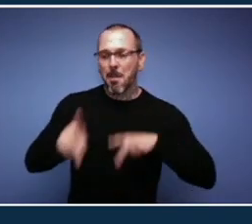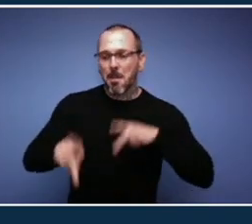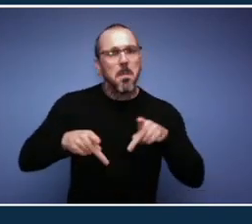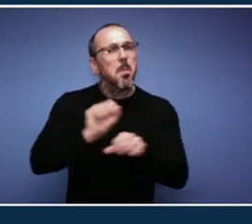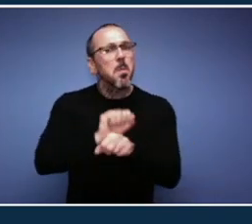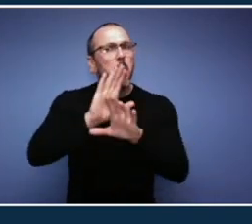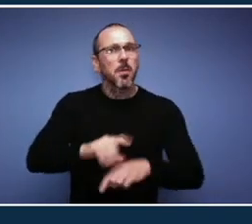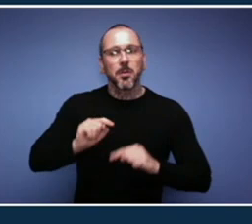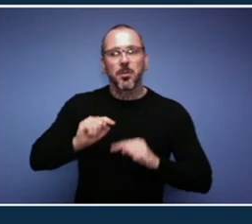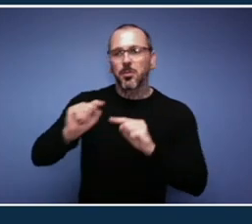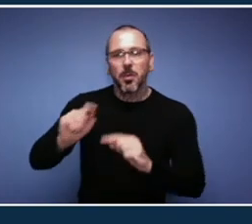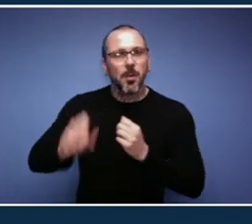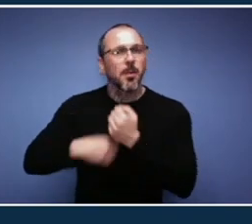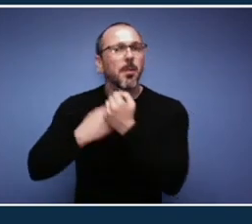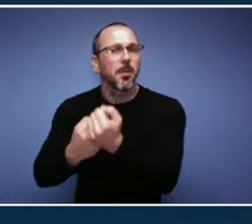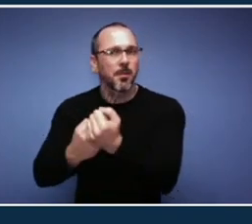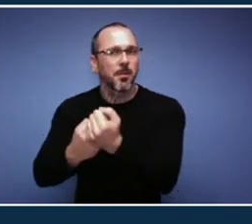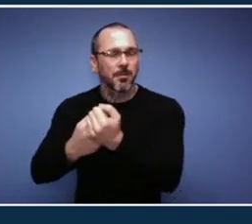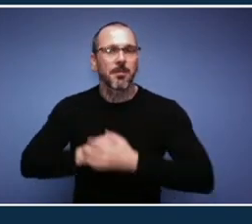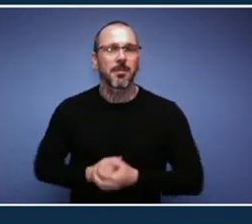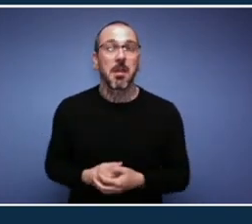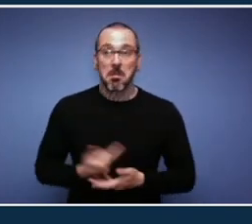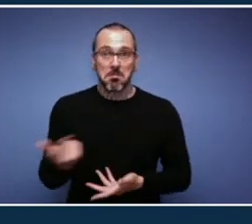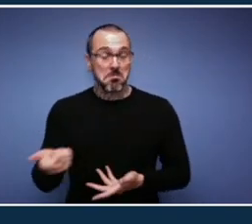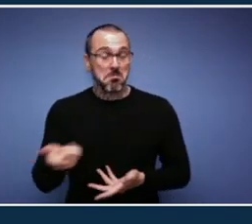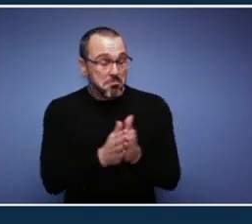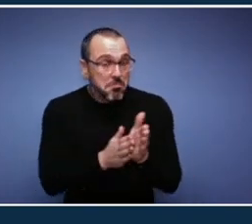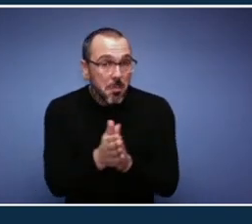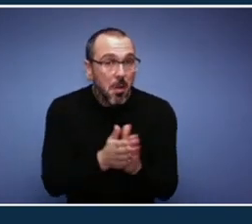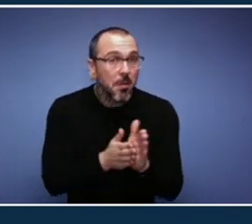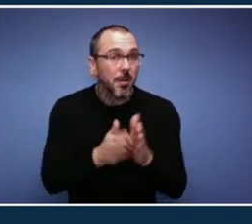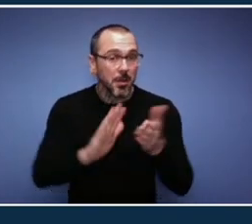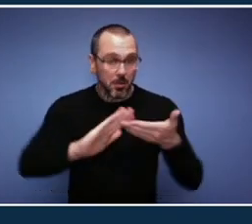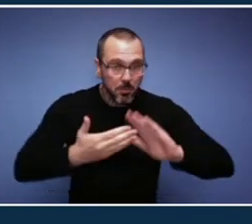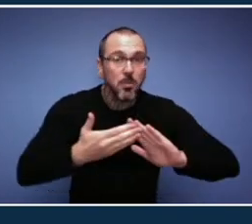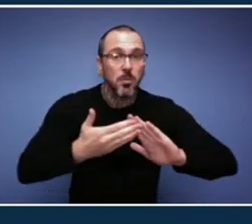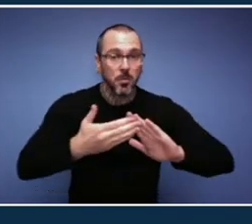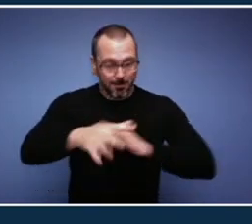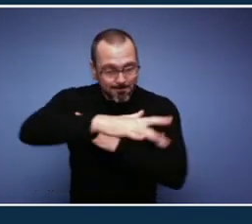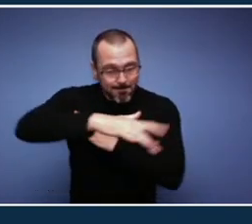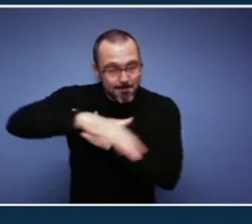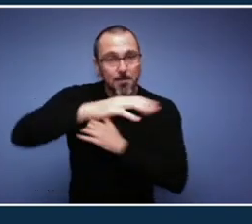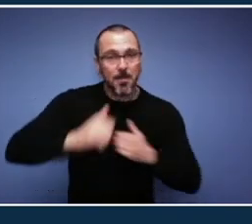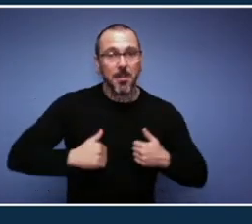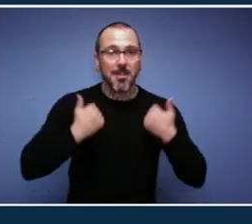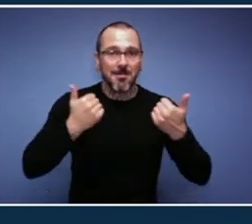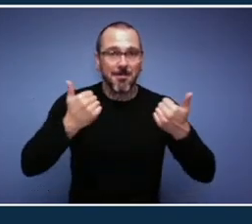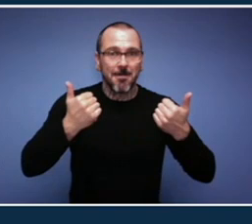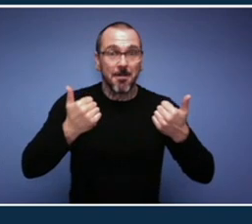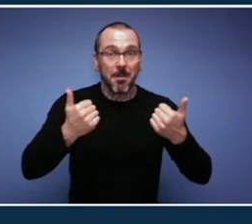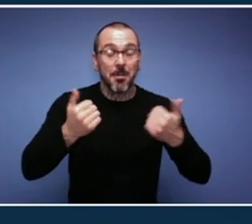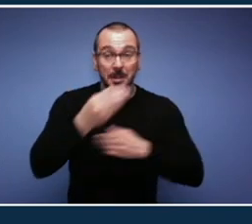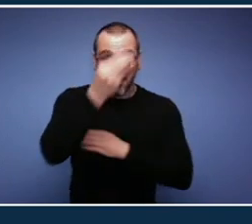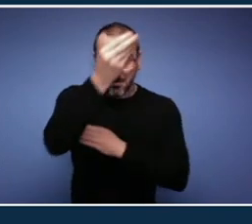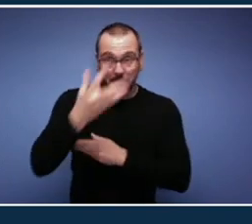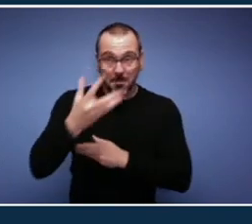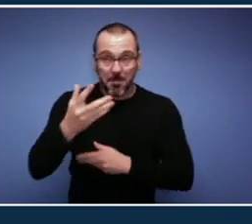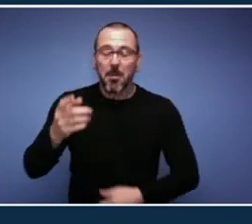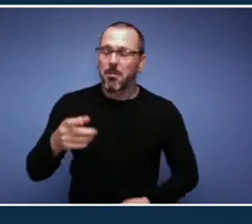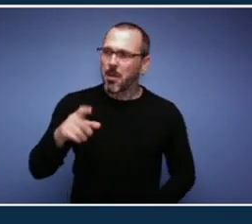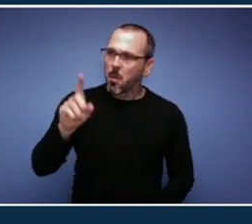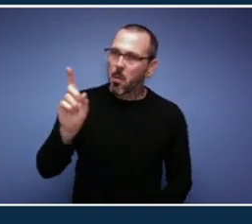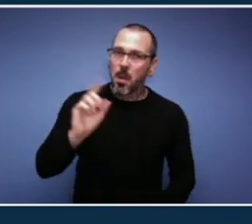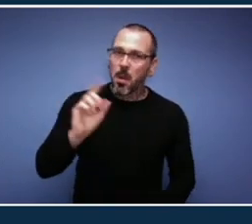she was told that her only option was a bed in a nursing home. So